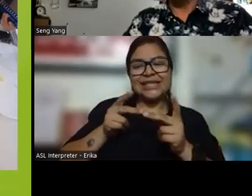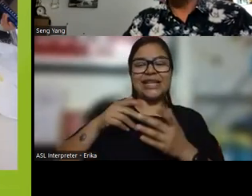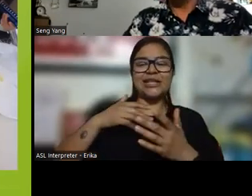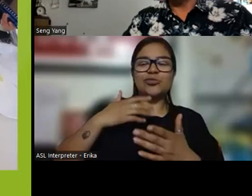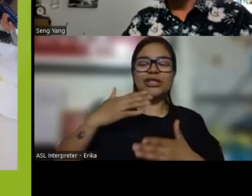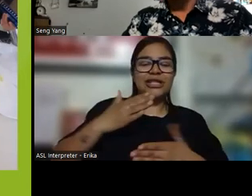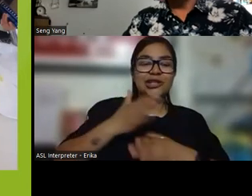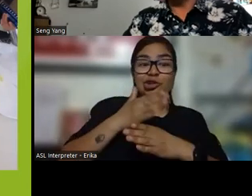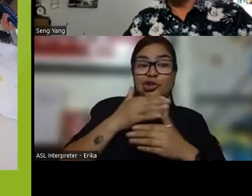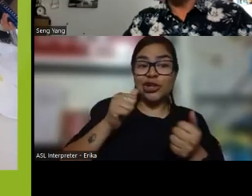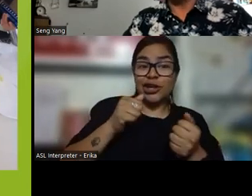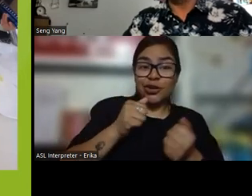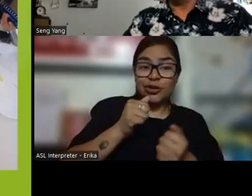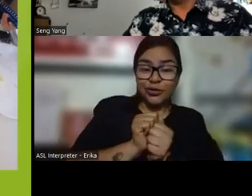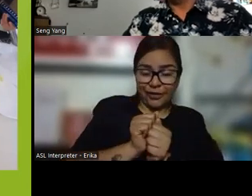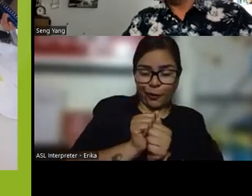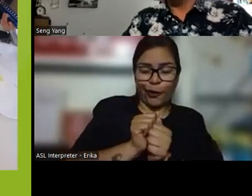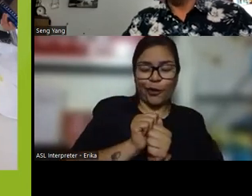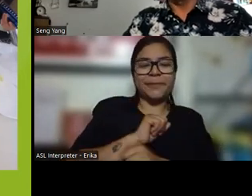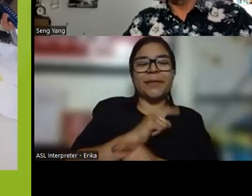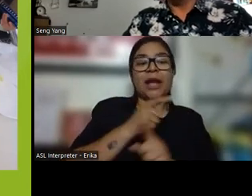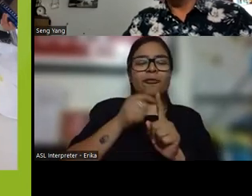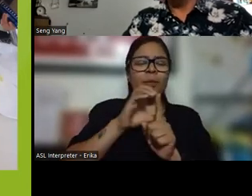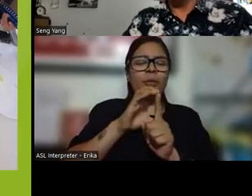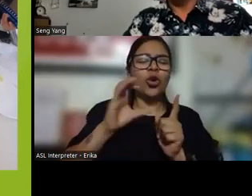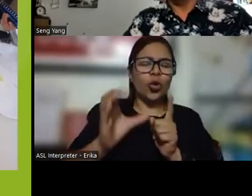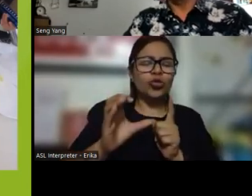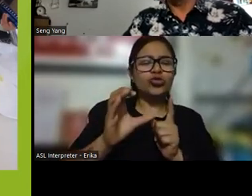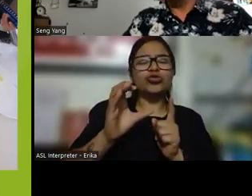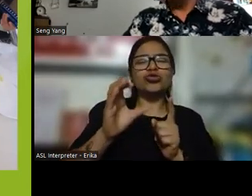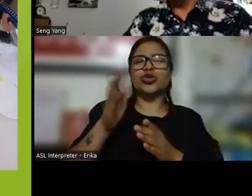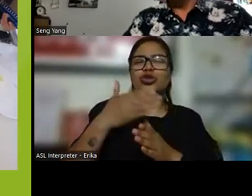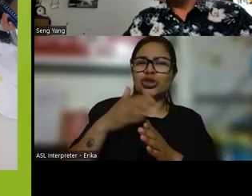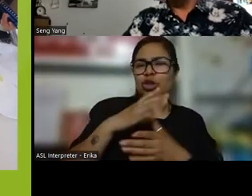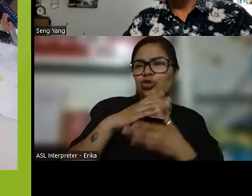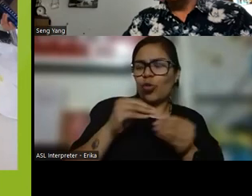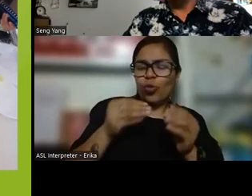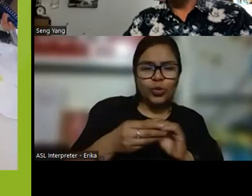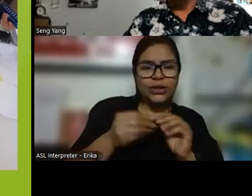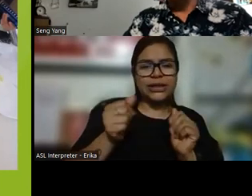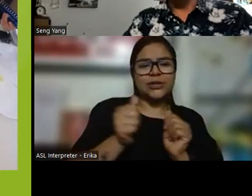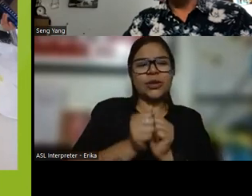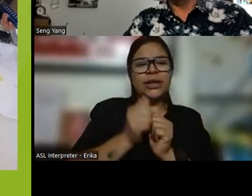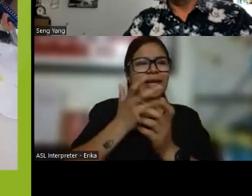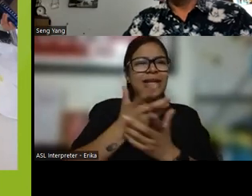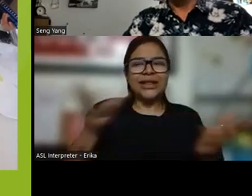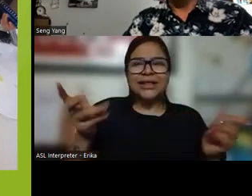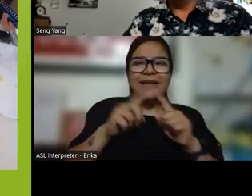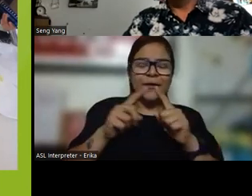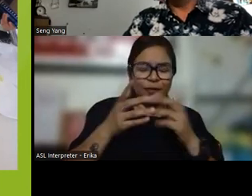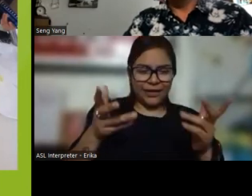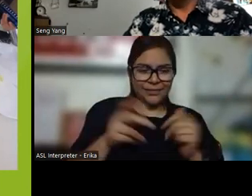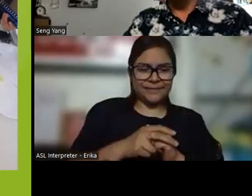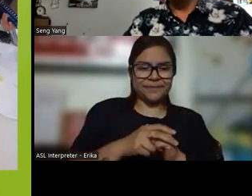This turkey time. That's a culture to show with the elderly, because sometimes they're at home, they